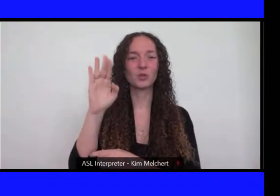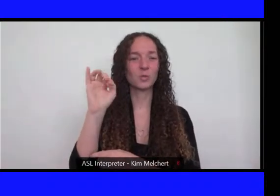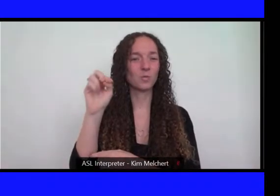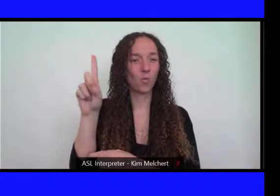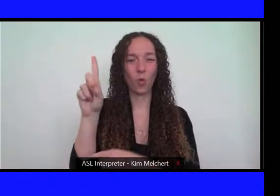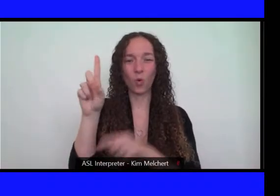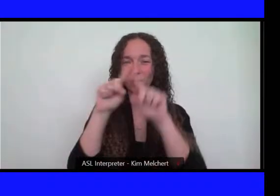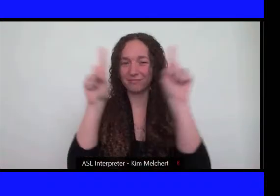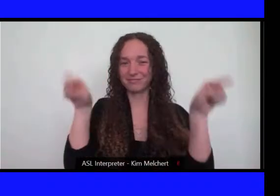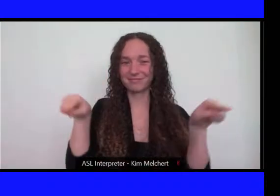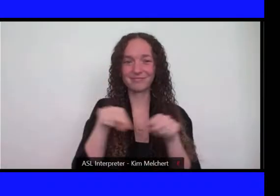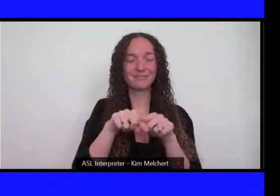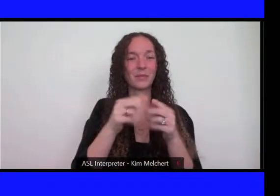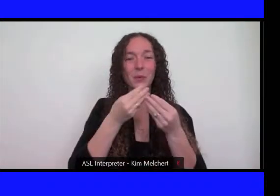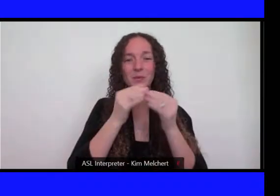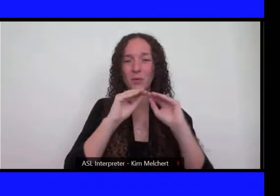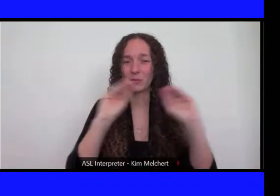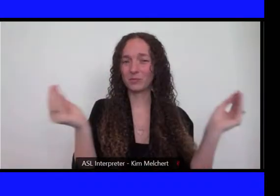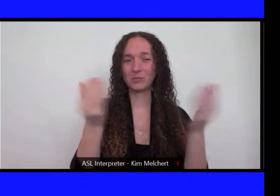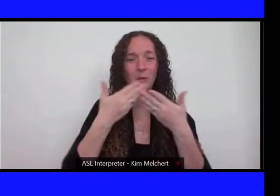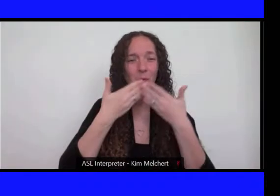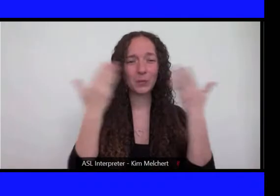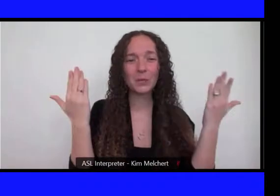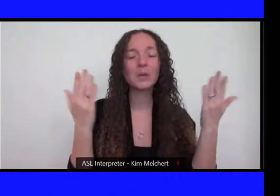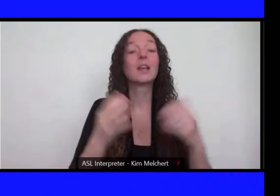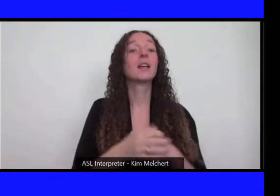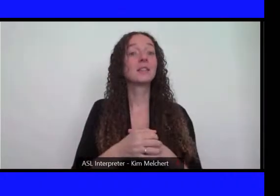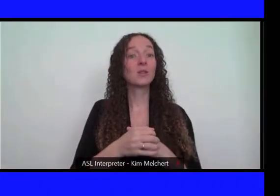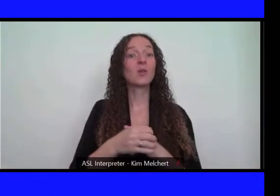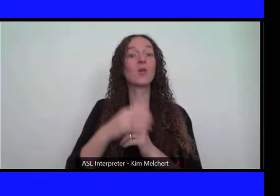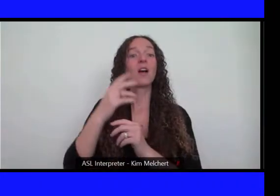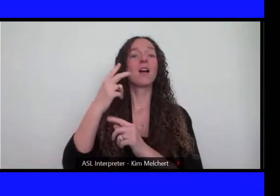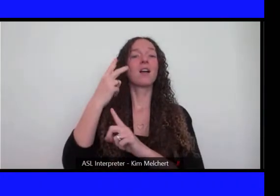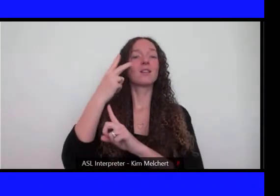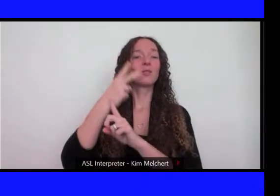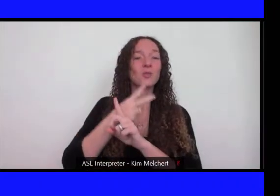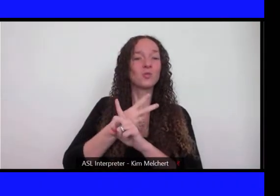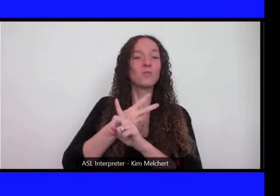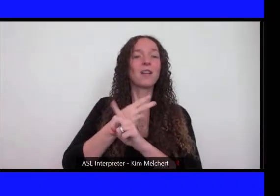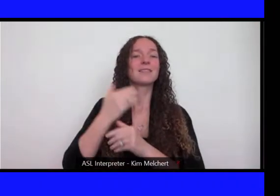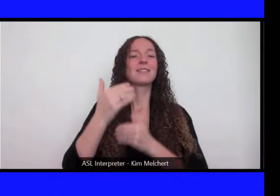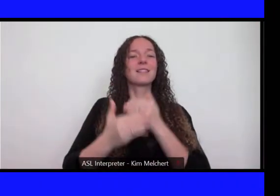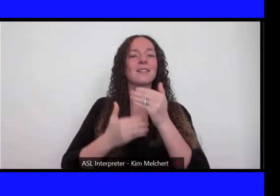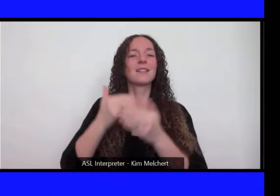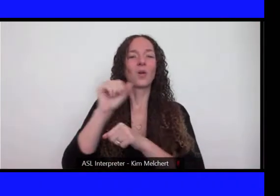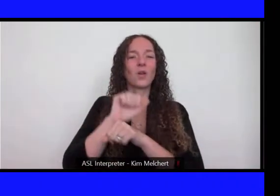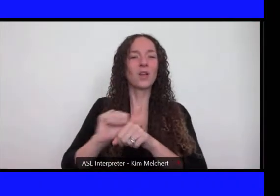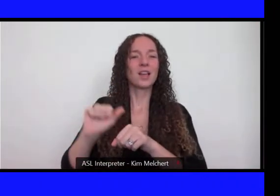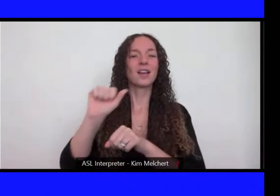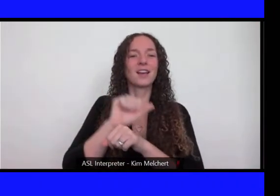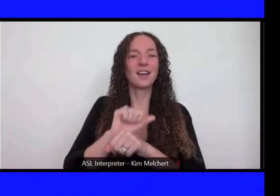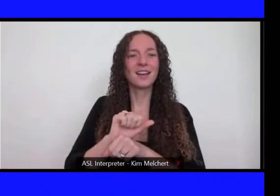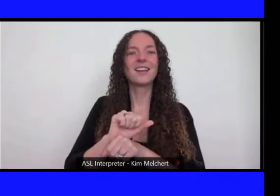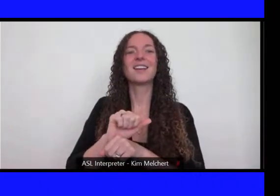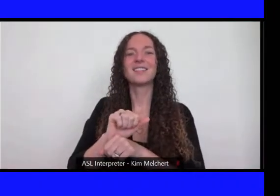which we can start looking more closely on how to support our patients. And I